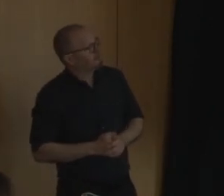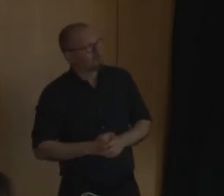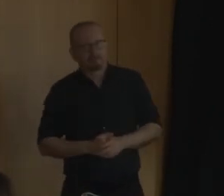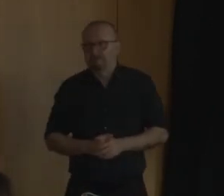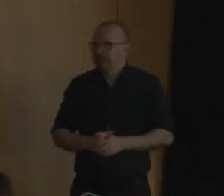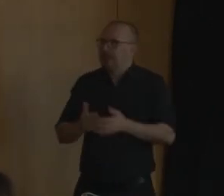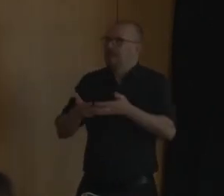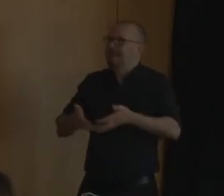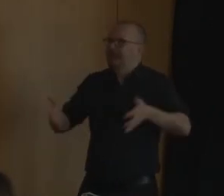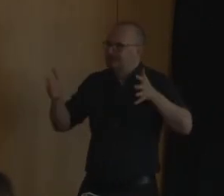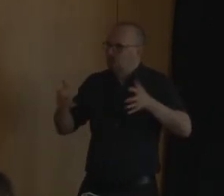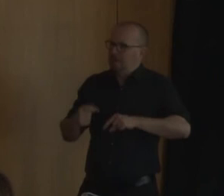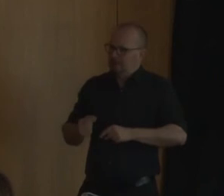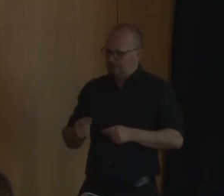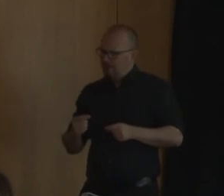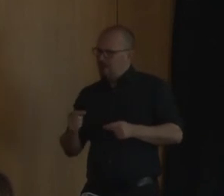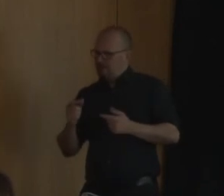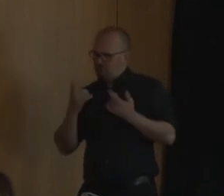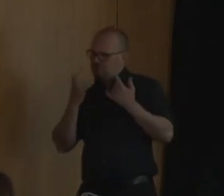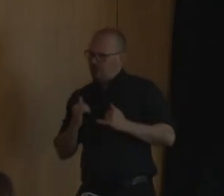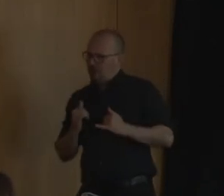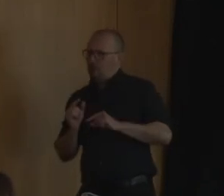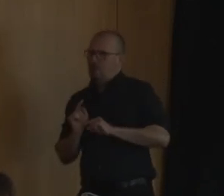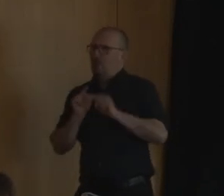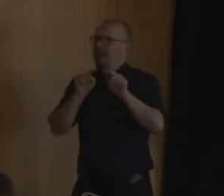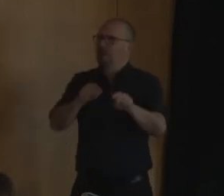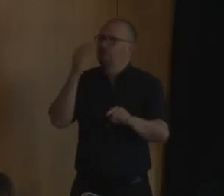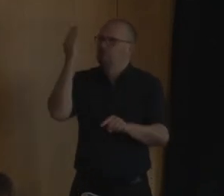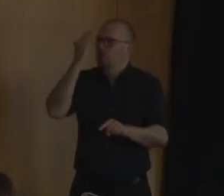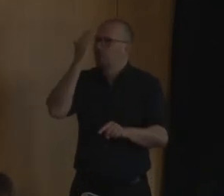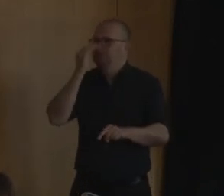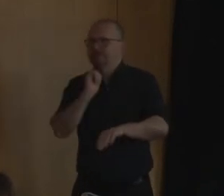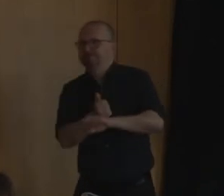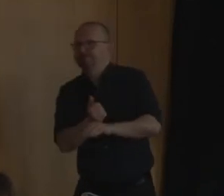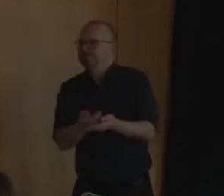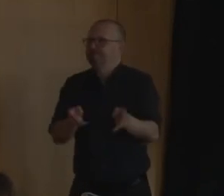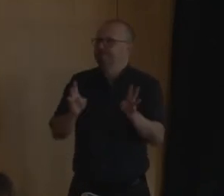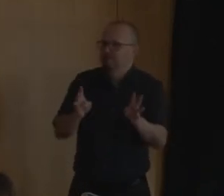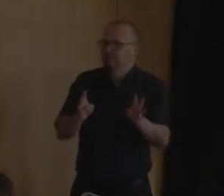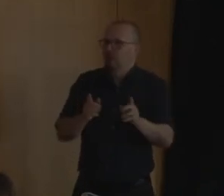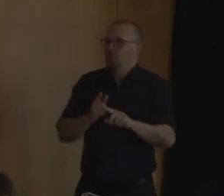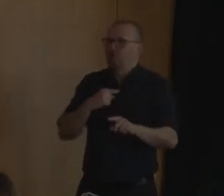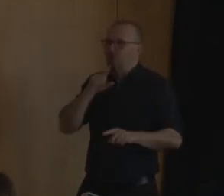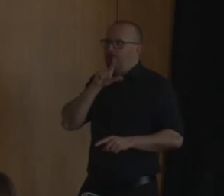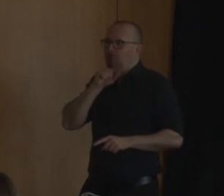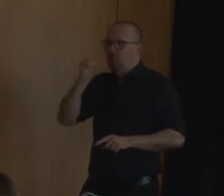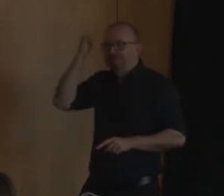school, as seen here. You're originally going to touch skulls, bird skulls. Kids quickly told us that they didn't want to do that.